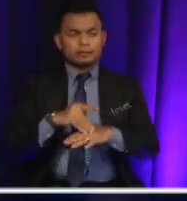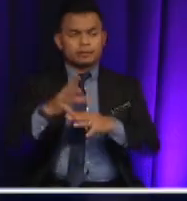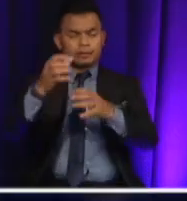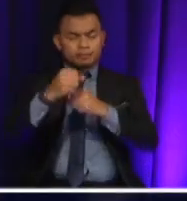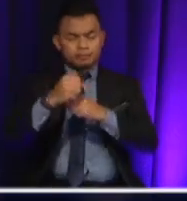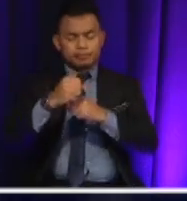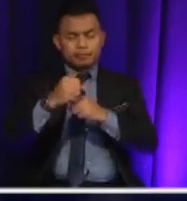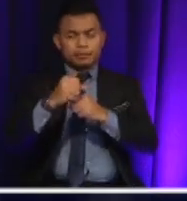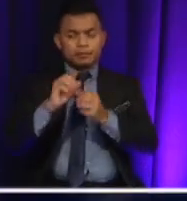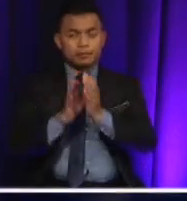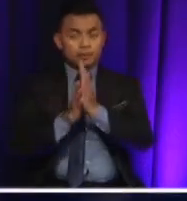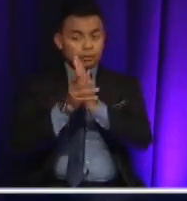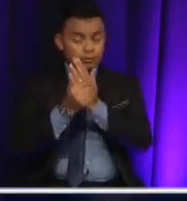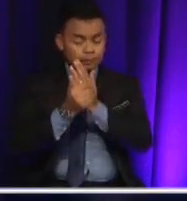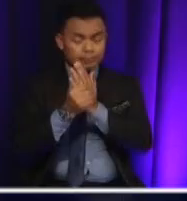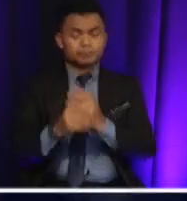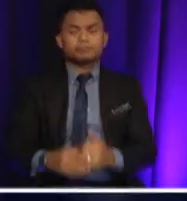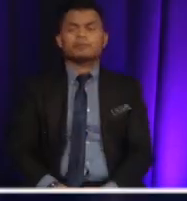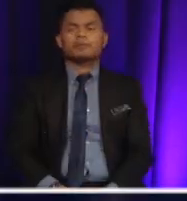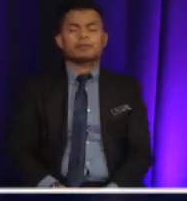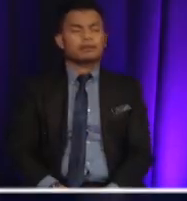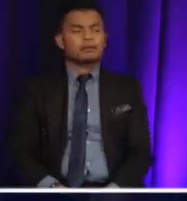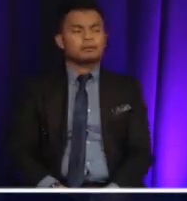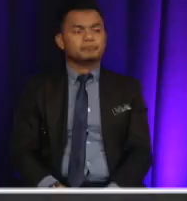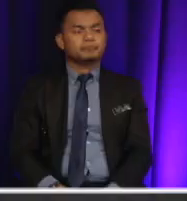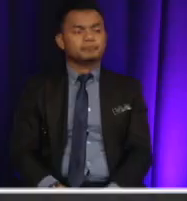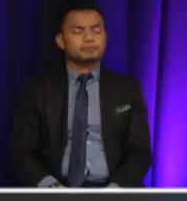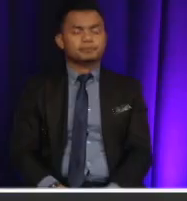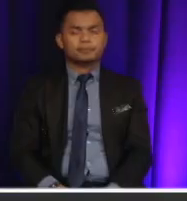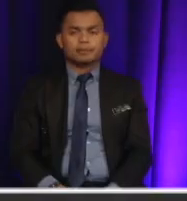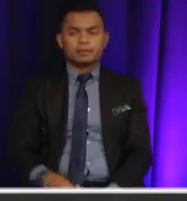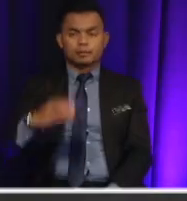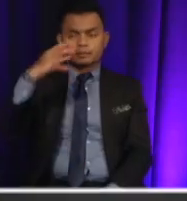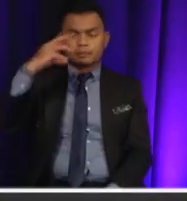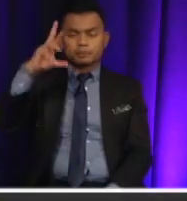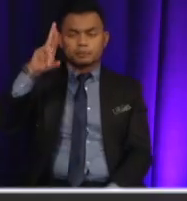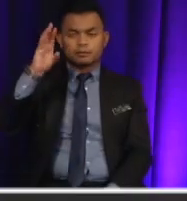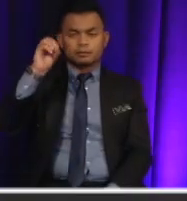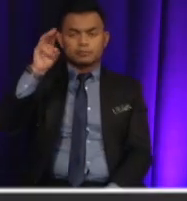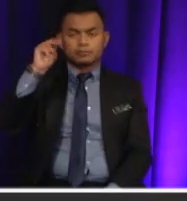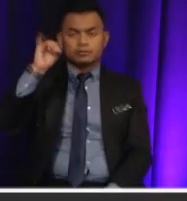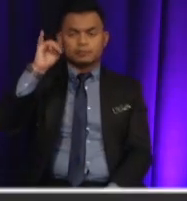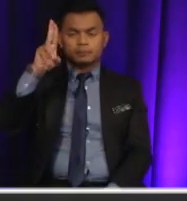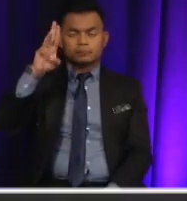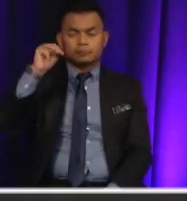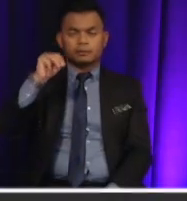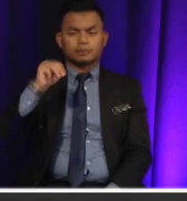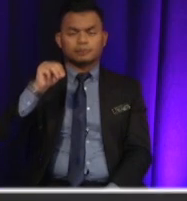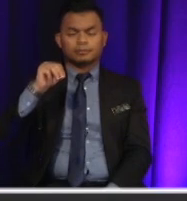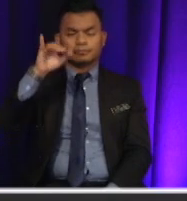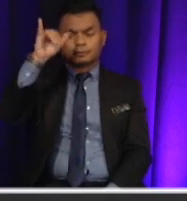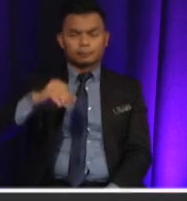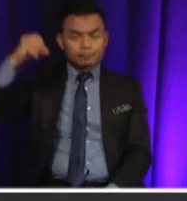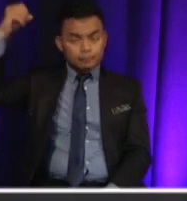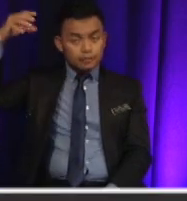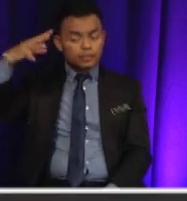the A mechanism in the car, Yes, yes, car yes. mechanism. All right. The chromium trim from which the shine has gone.